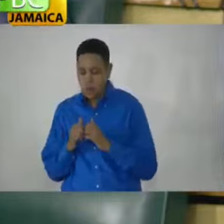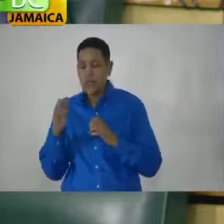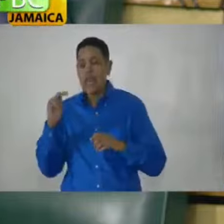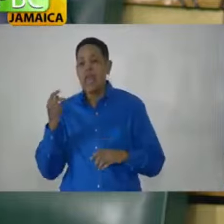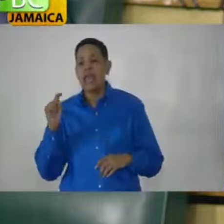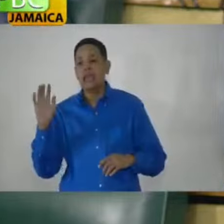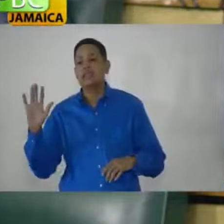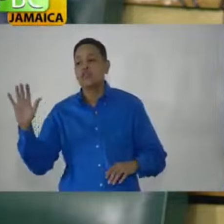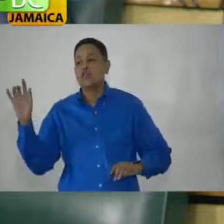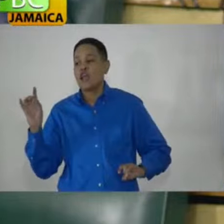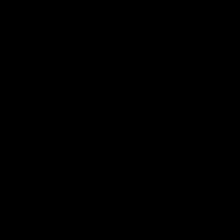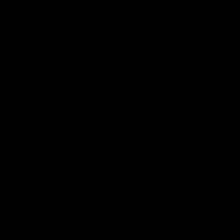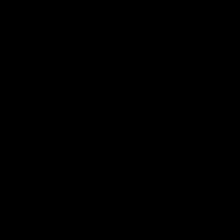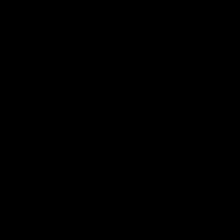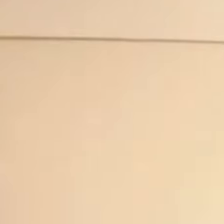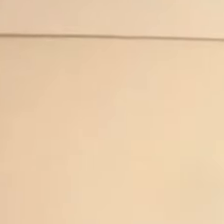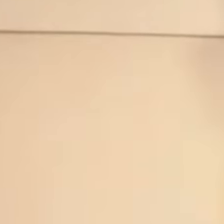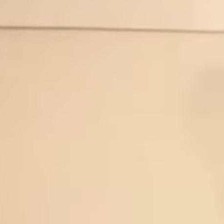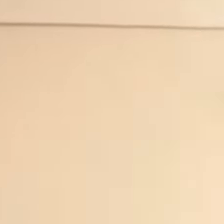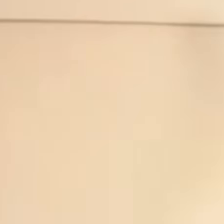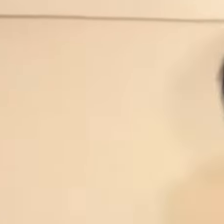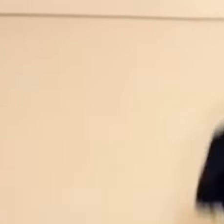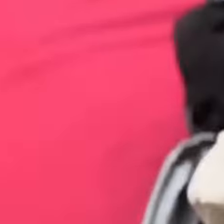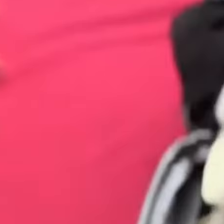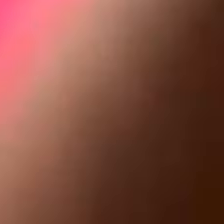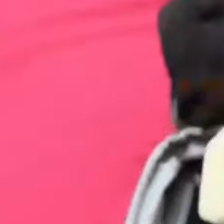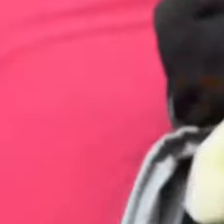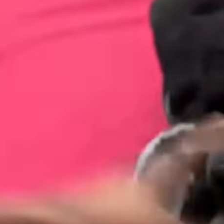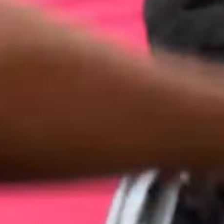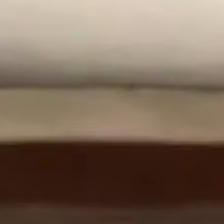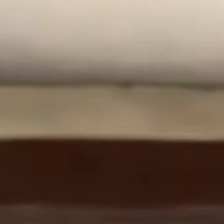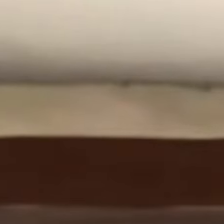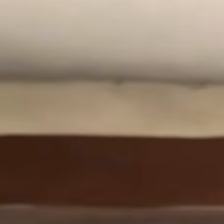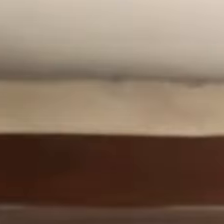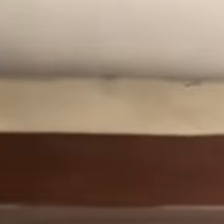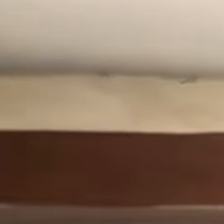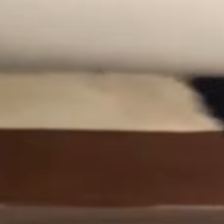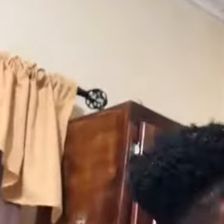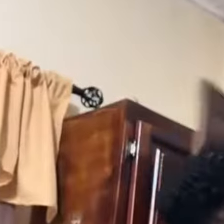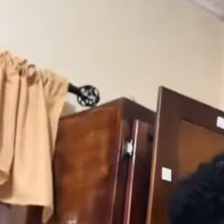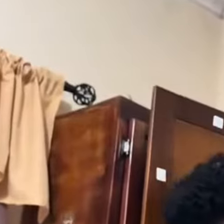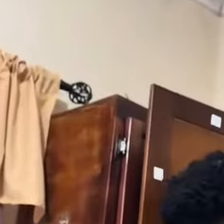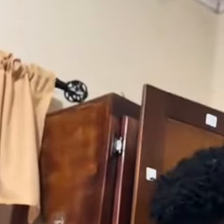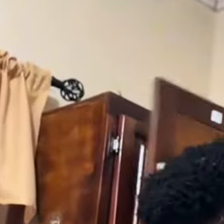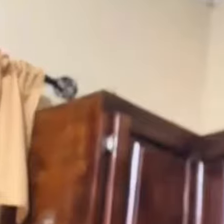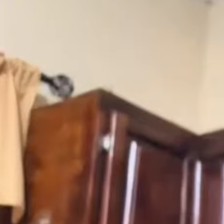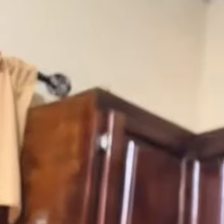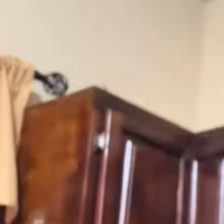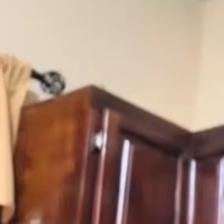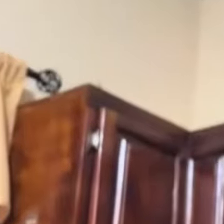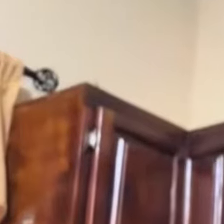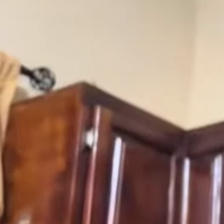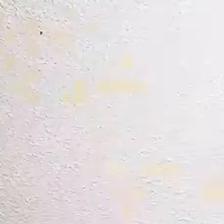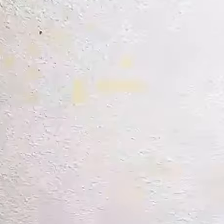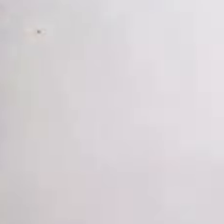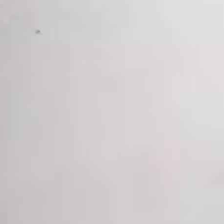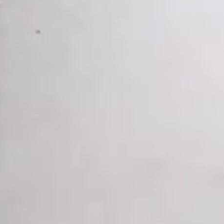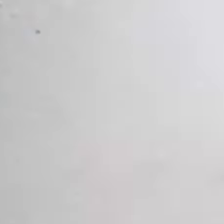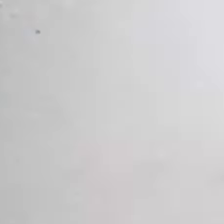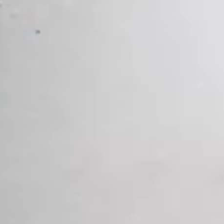NHT contribution. Everybody forget bun. But not just any bun, a